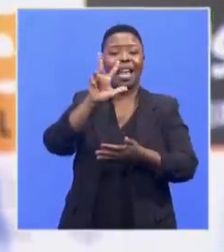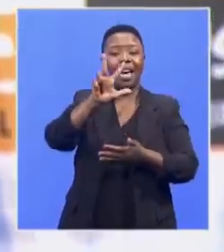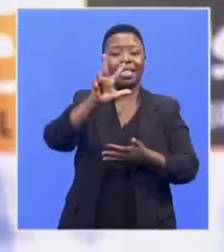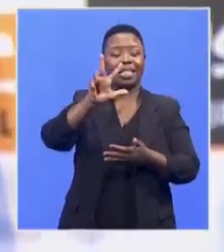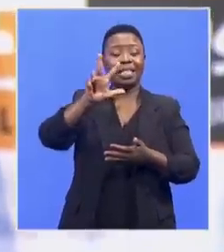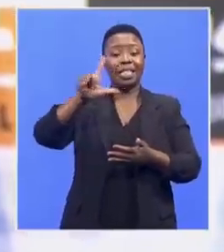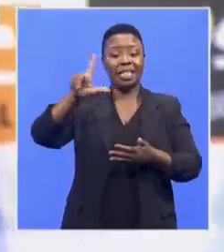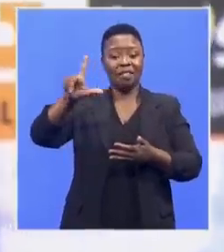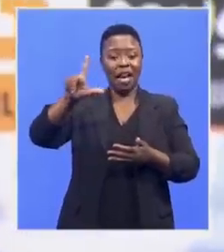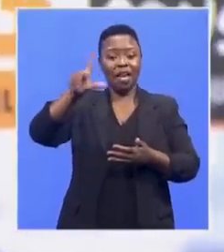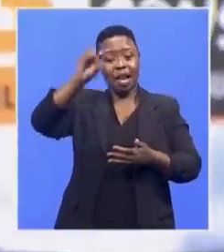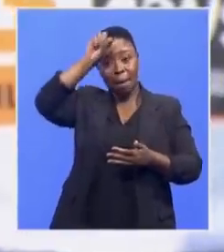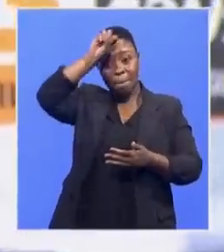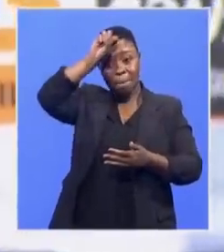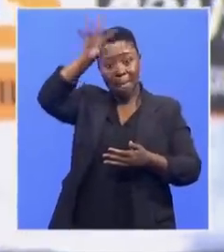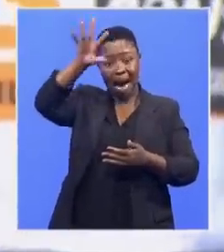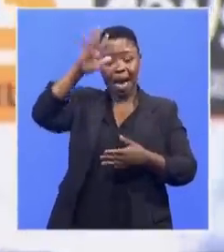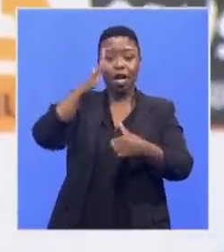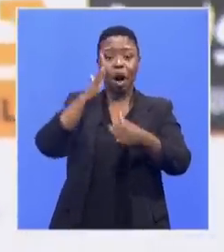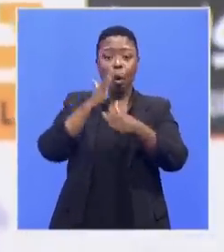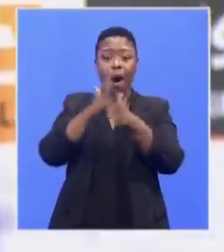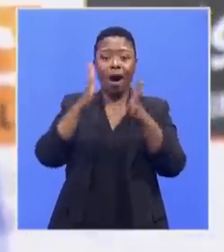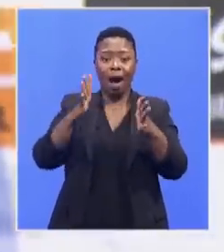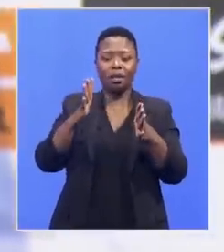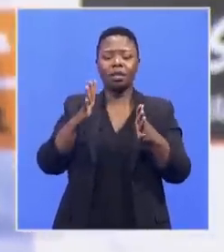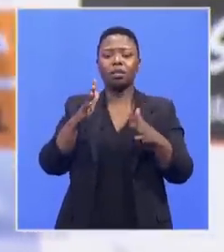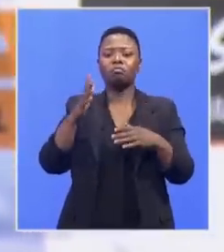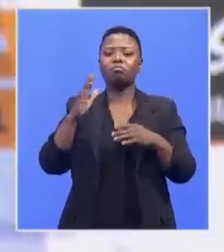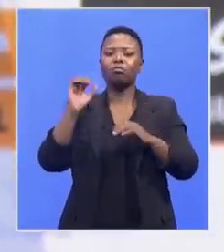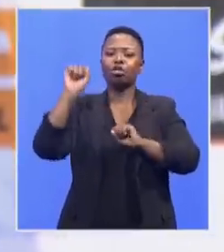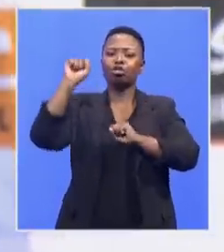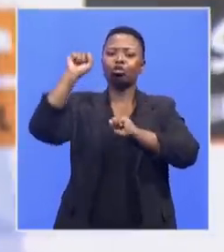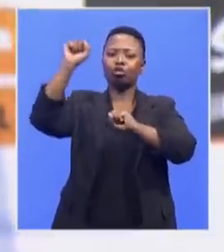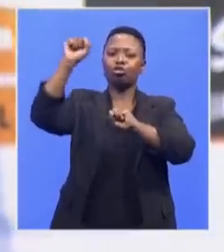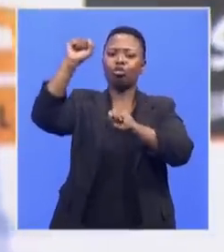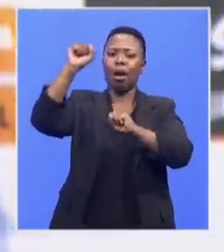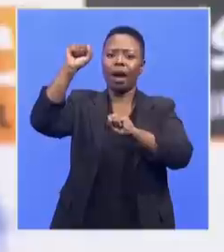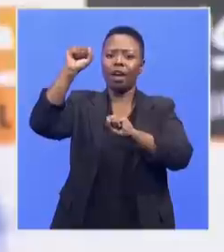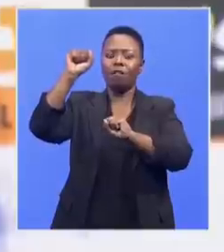workers participated in the Great Miners' Strike,